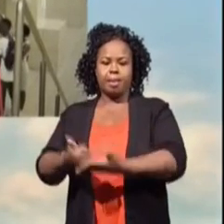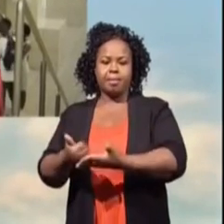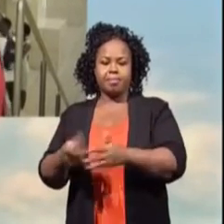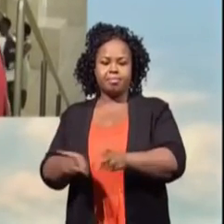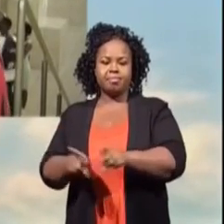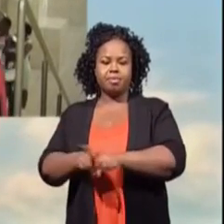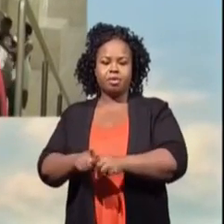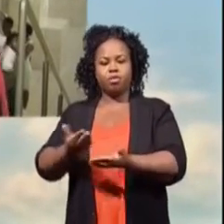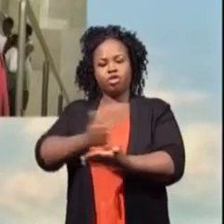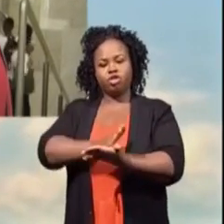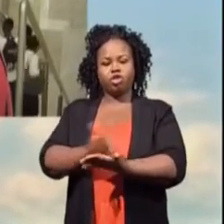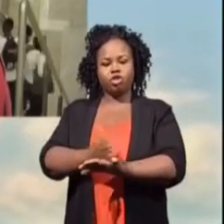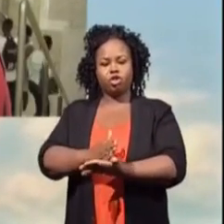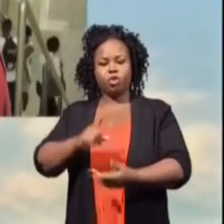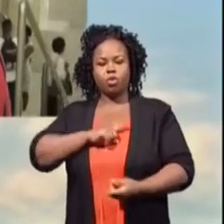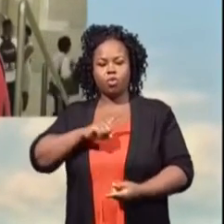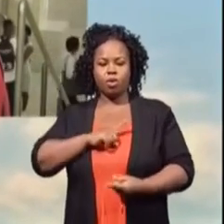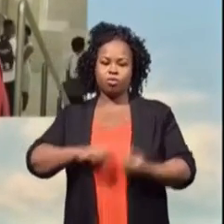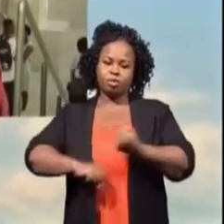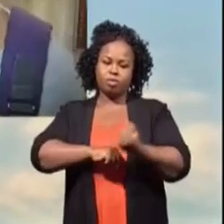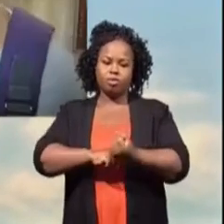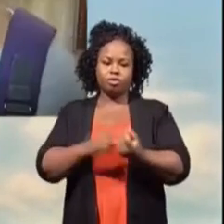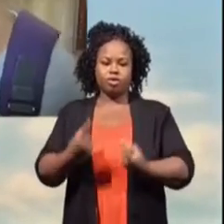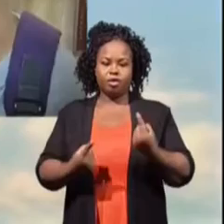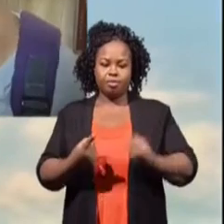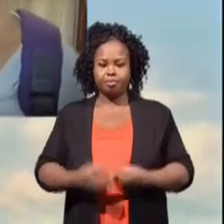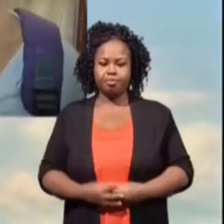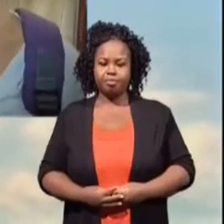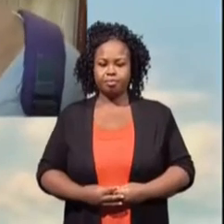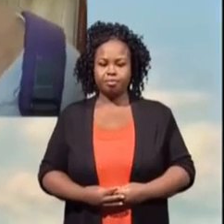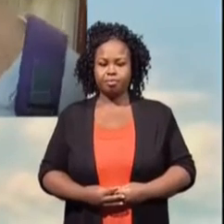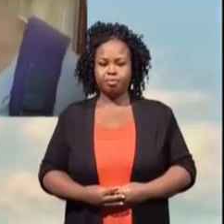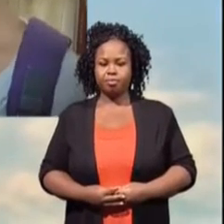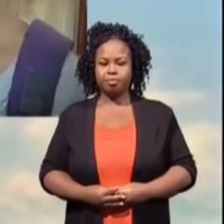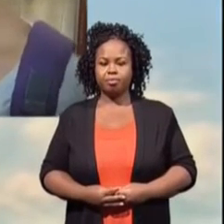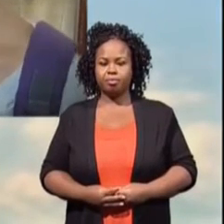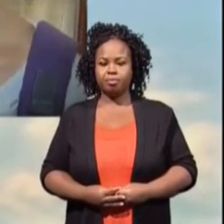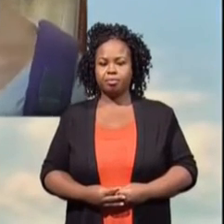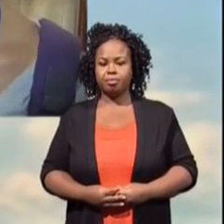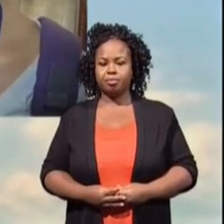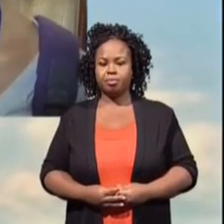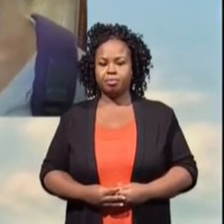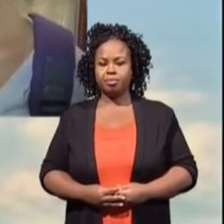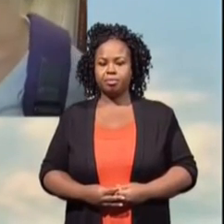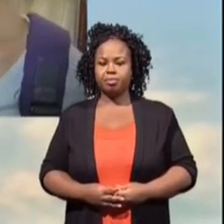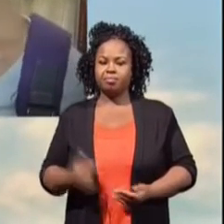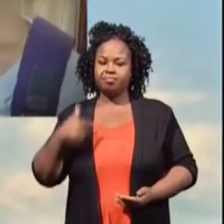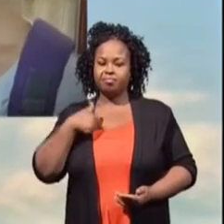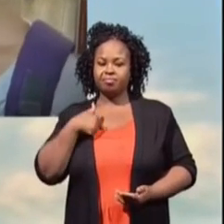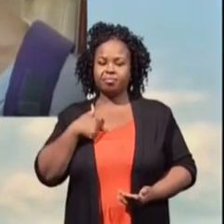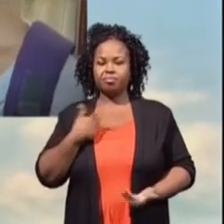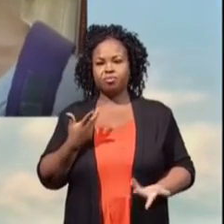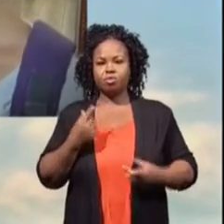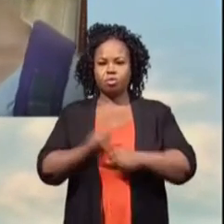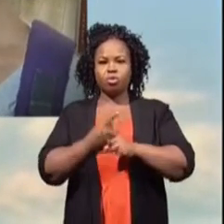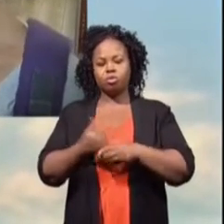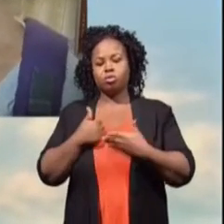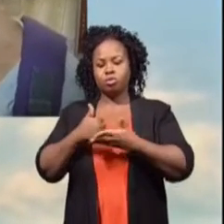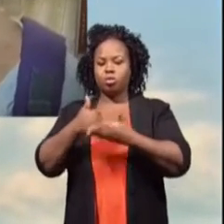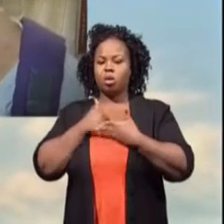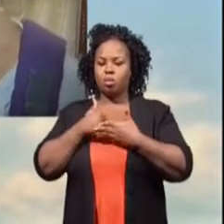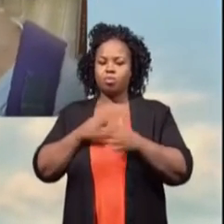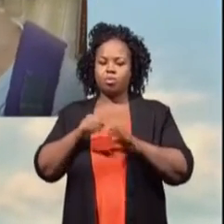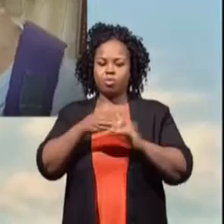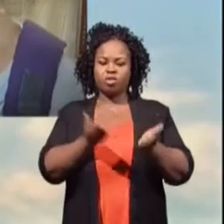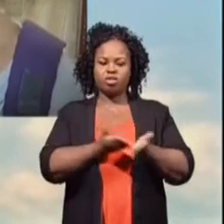we share a group. Superwoman in Singapore. Yes, I would. Basically, just him helping